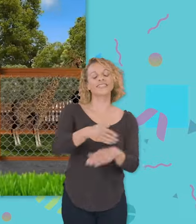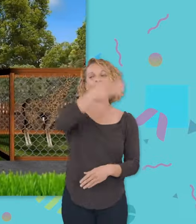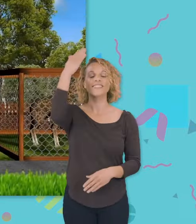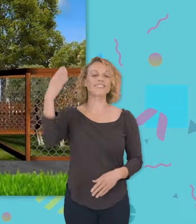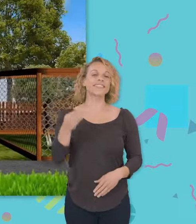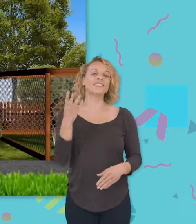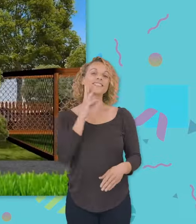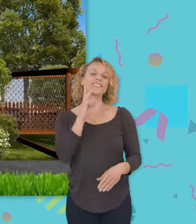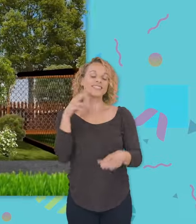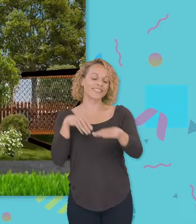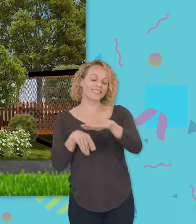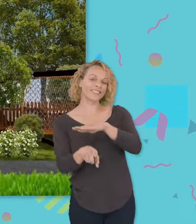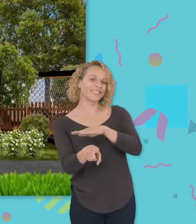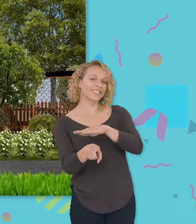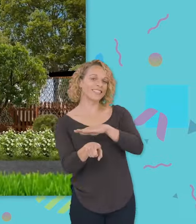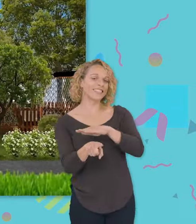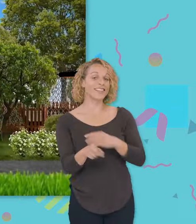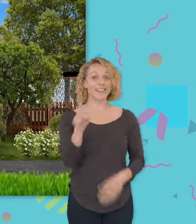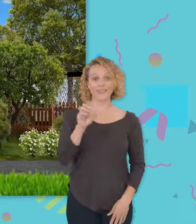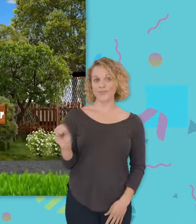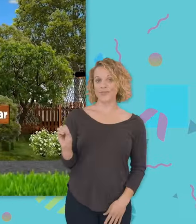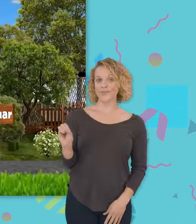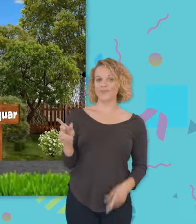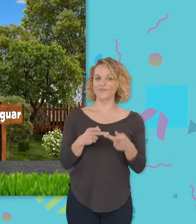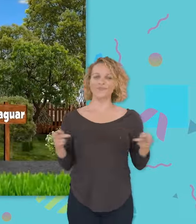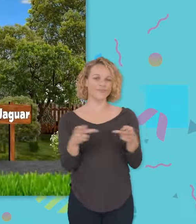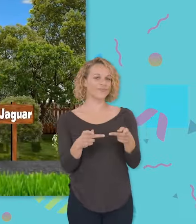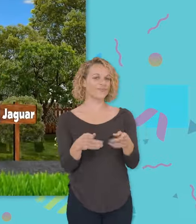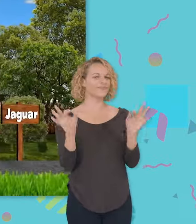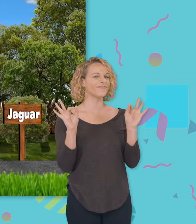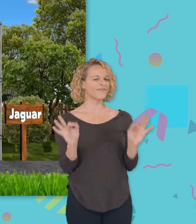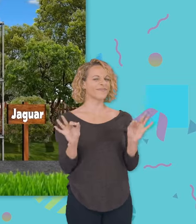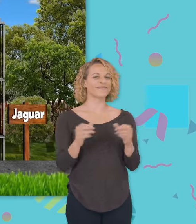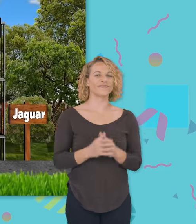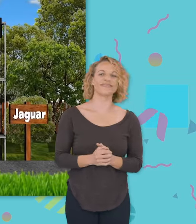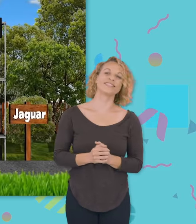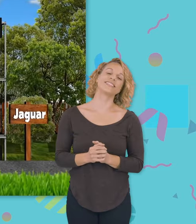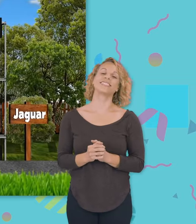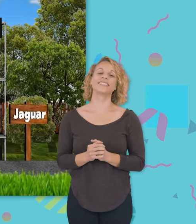the sky, and the sea. The zoo is the place to be.